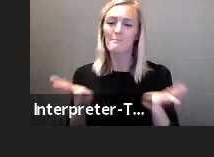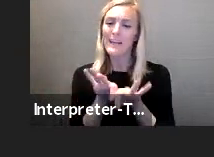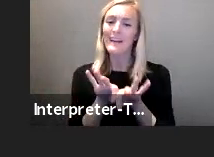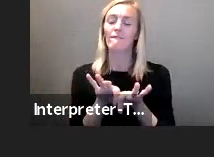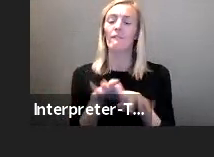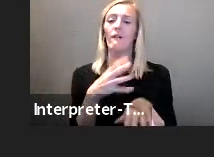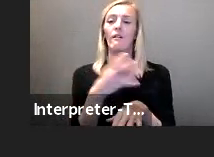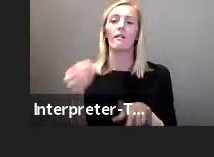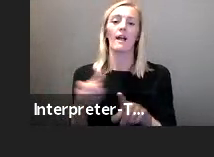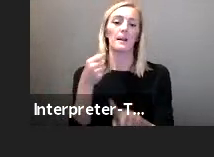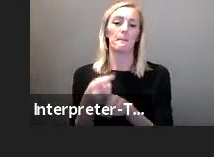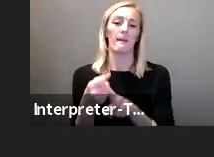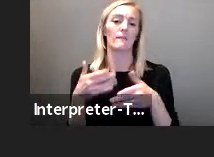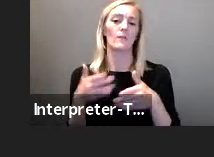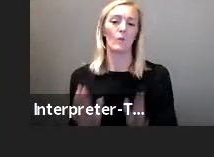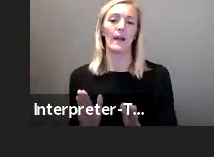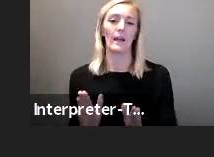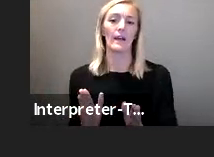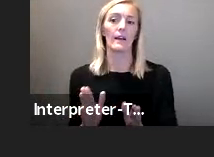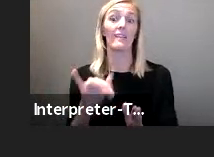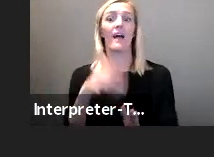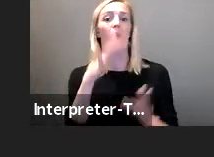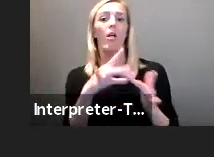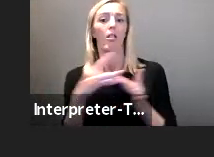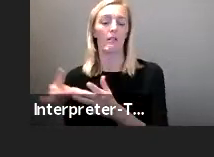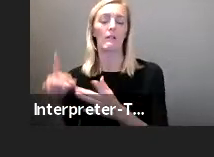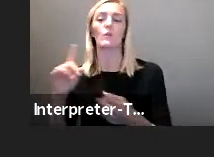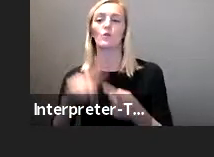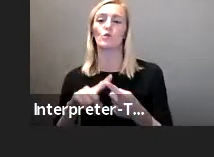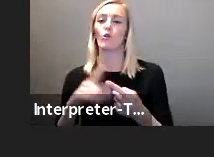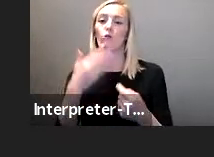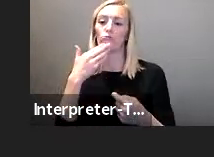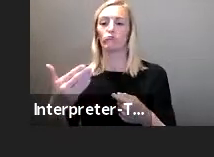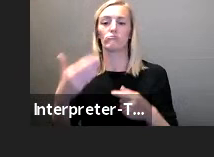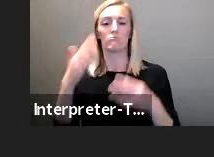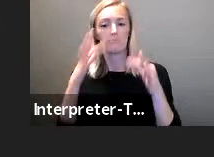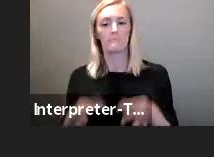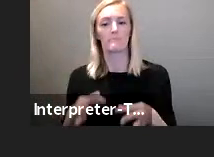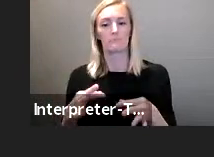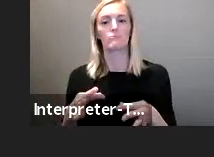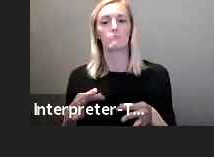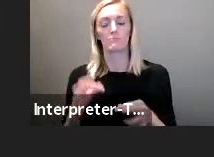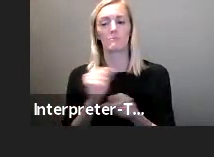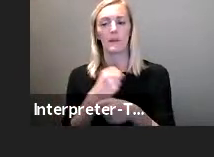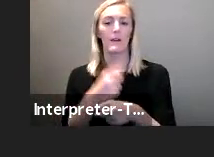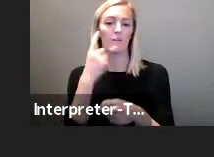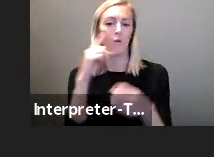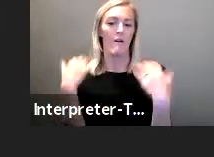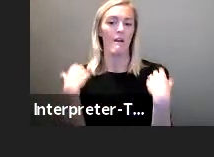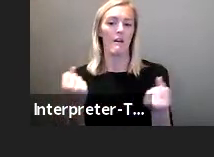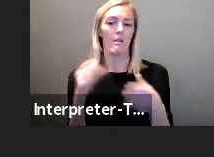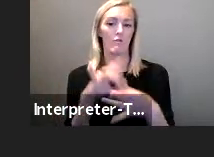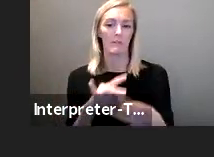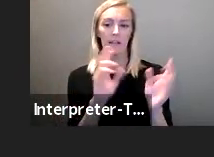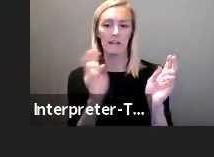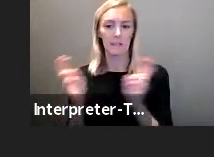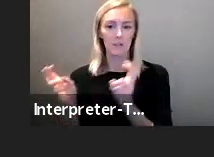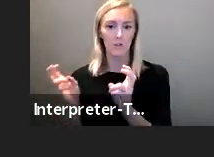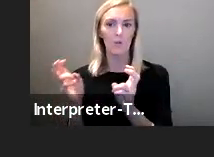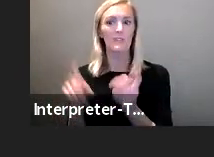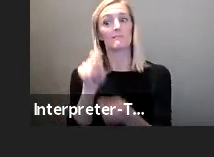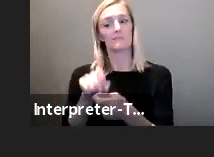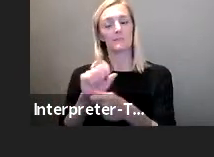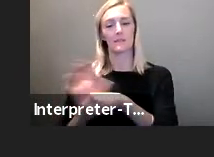way that's going to lead to, really productive decision-making around health-related issues, specifically around